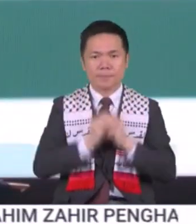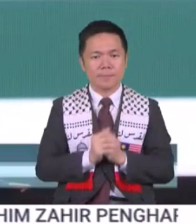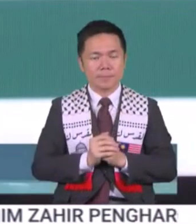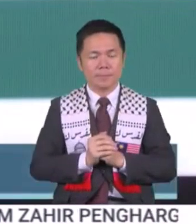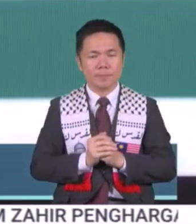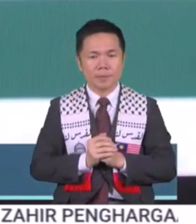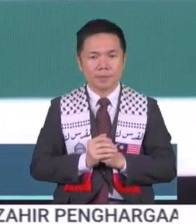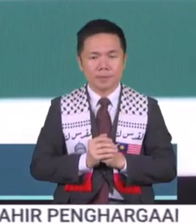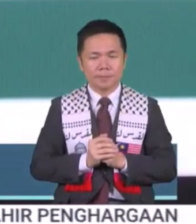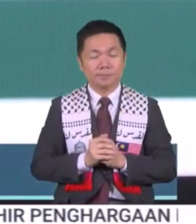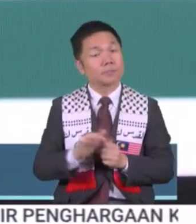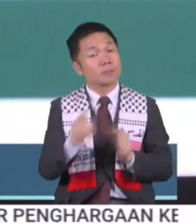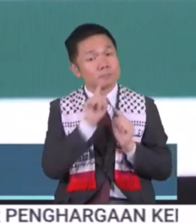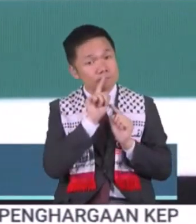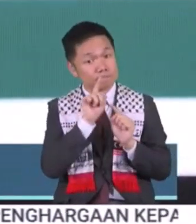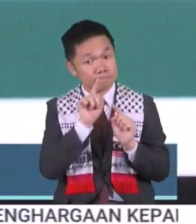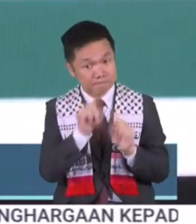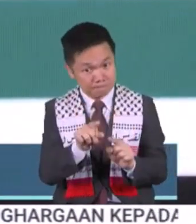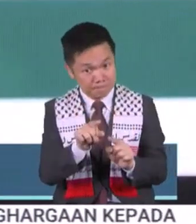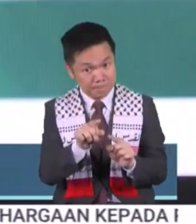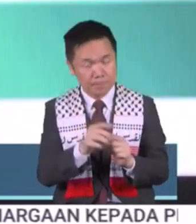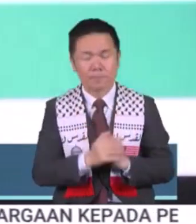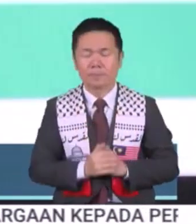And I respond